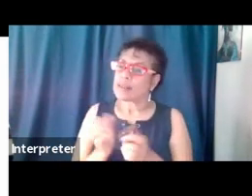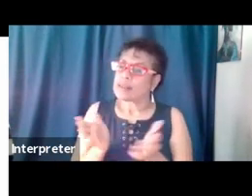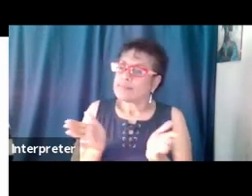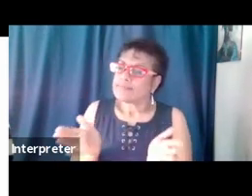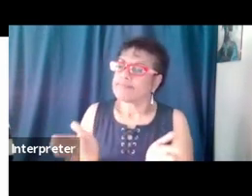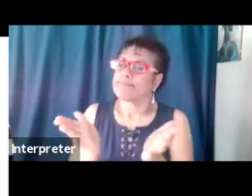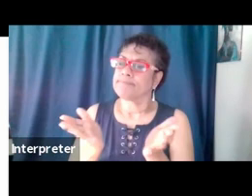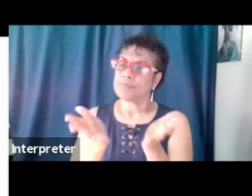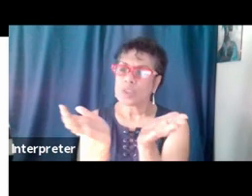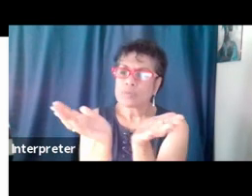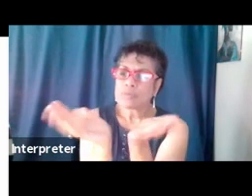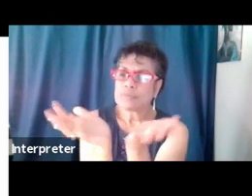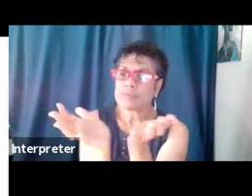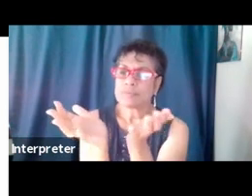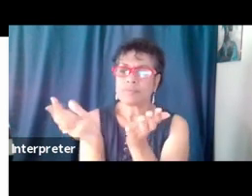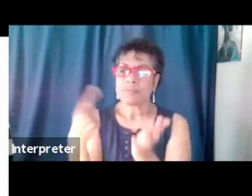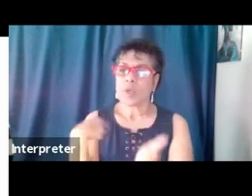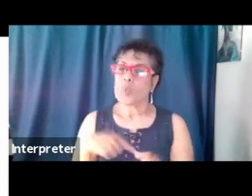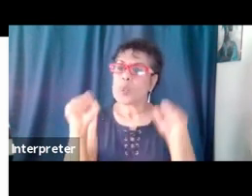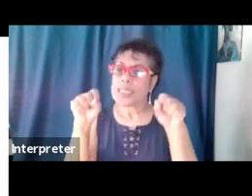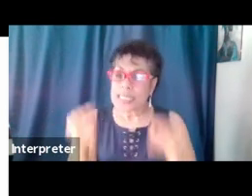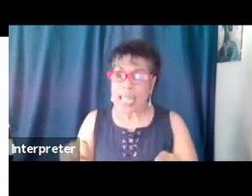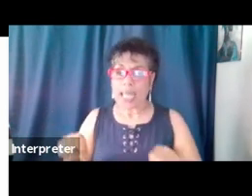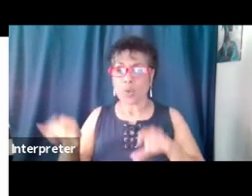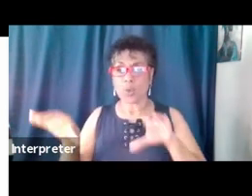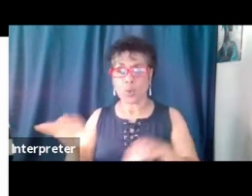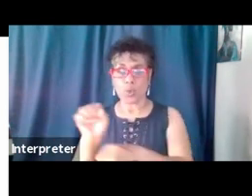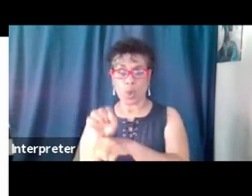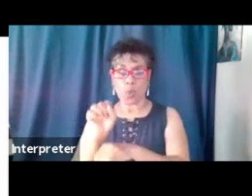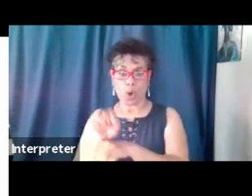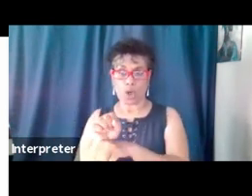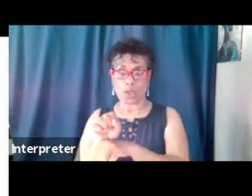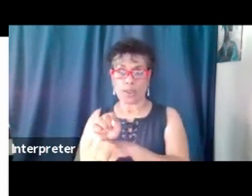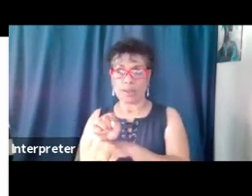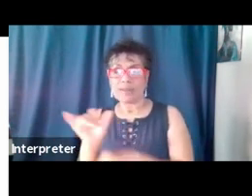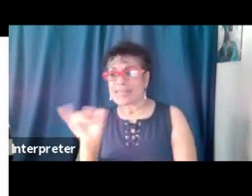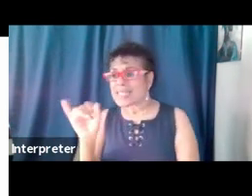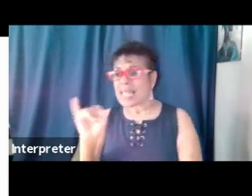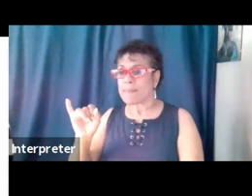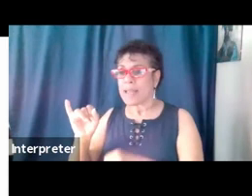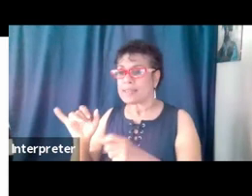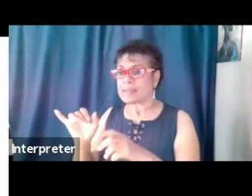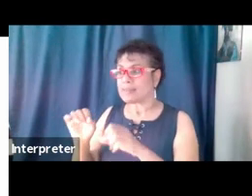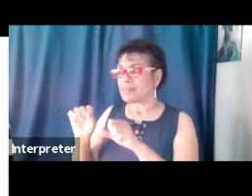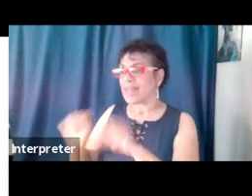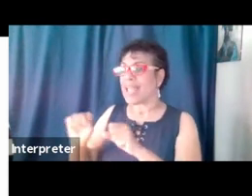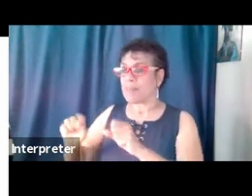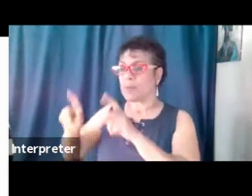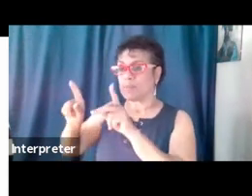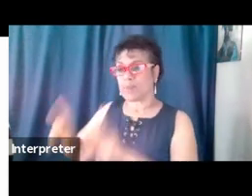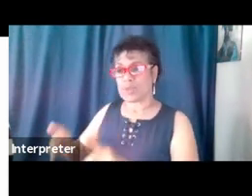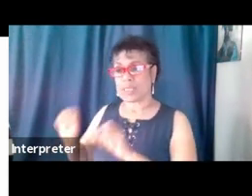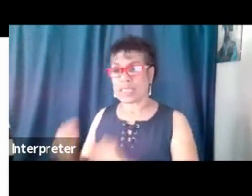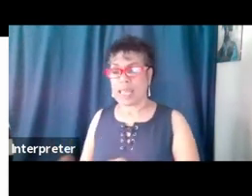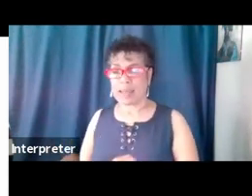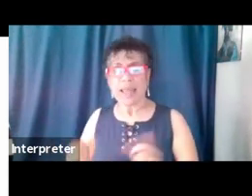conversations, push that we are able to do the work that we need others to do the work with us,